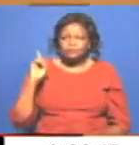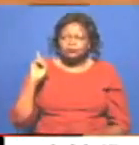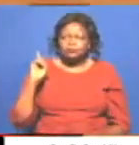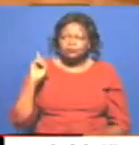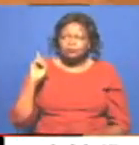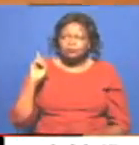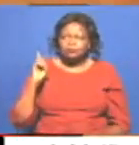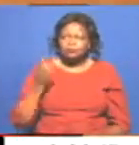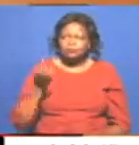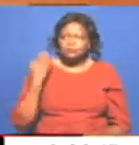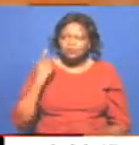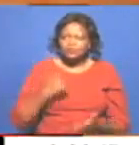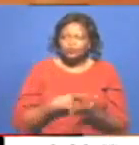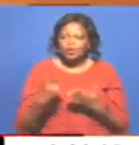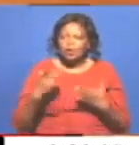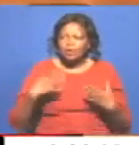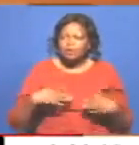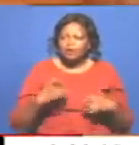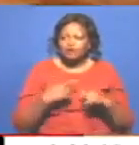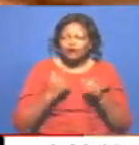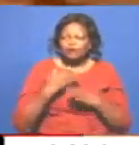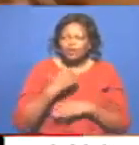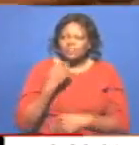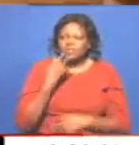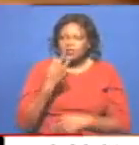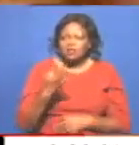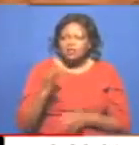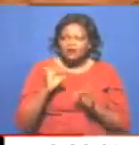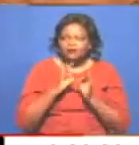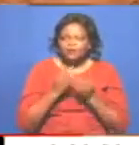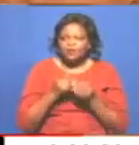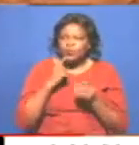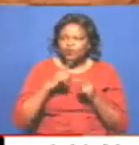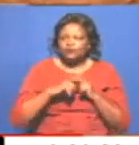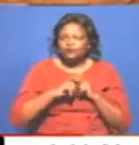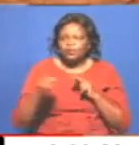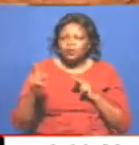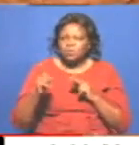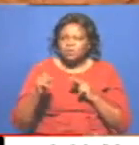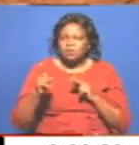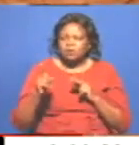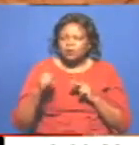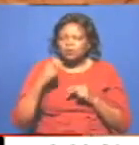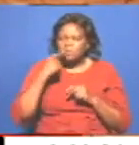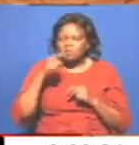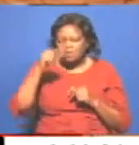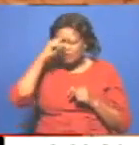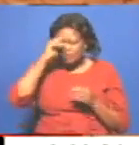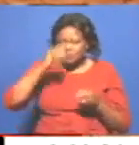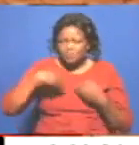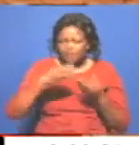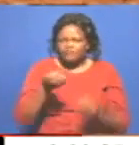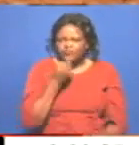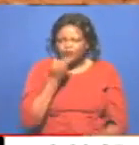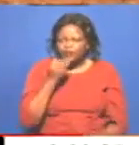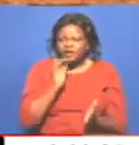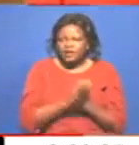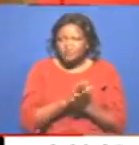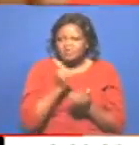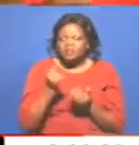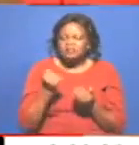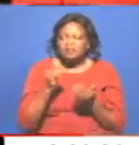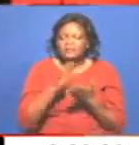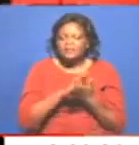last week, with residents from over 300 households who fled, calling upon the government to provide food and other basic